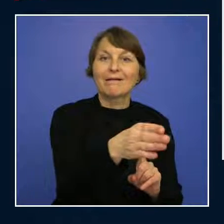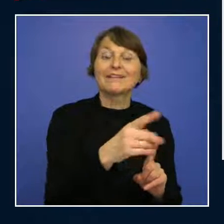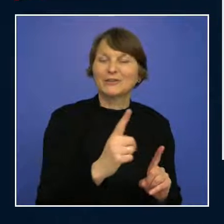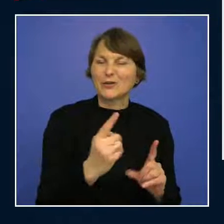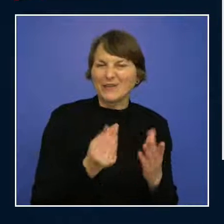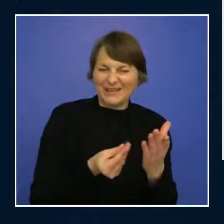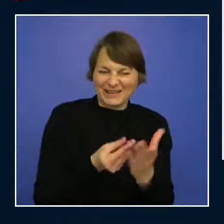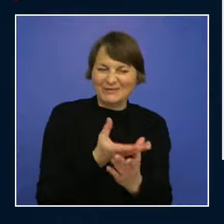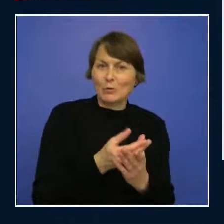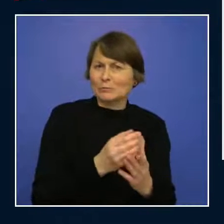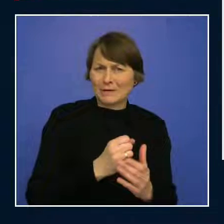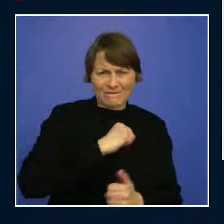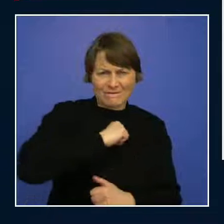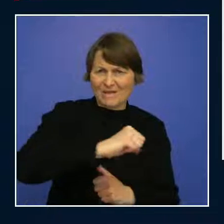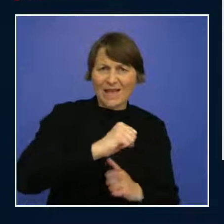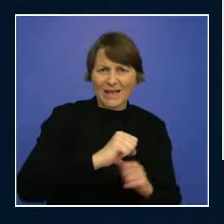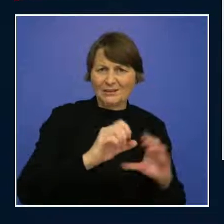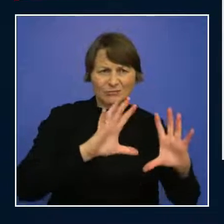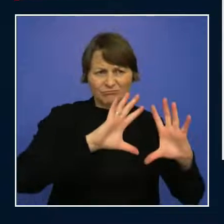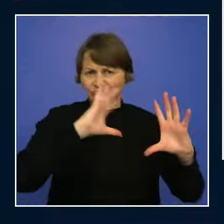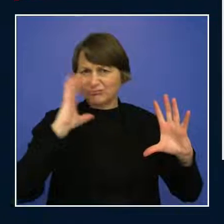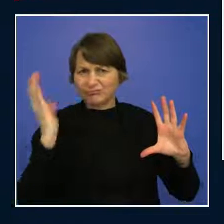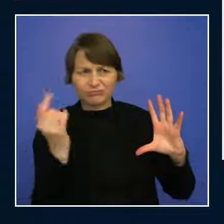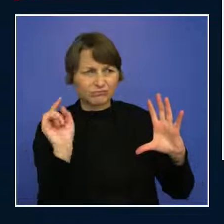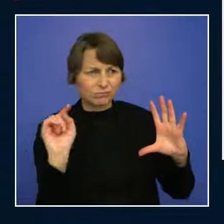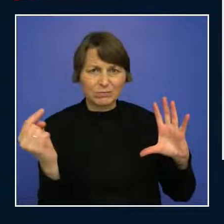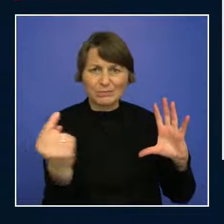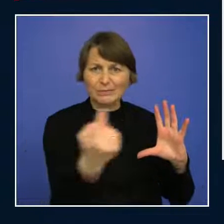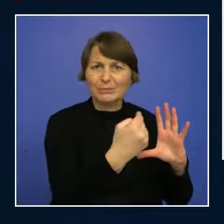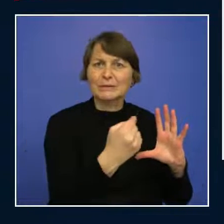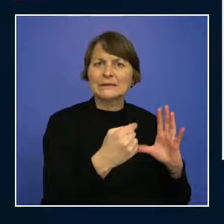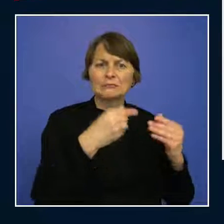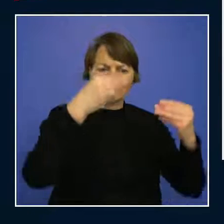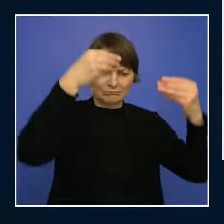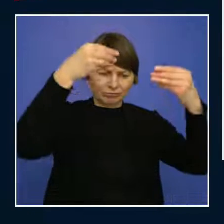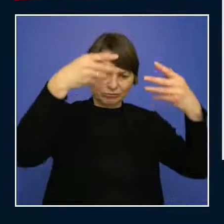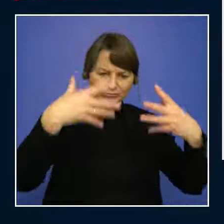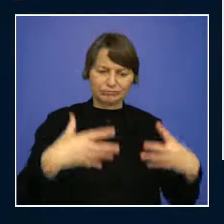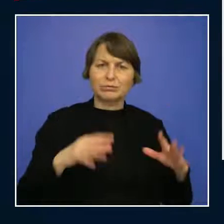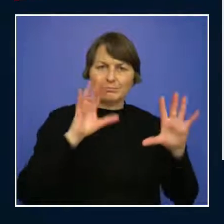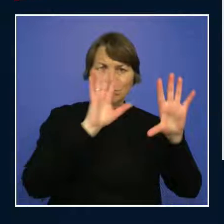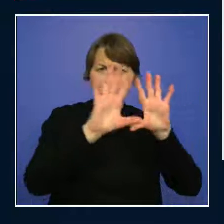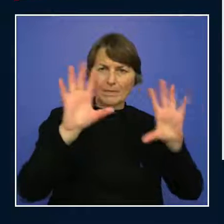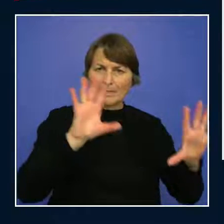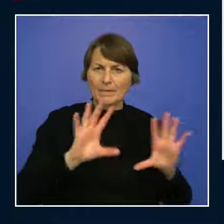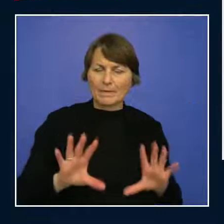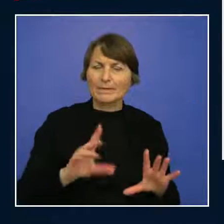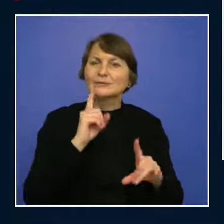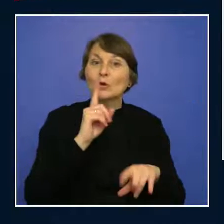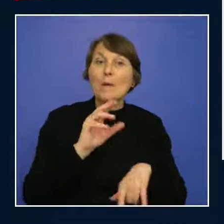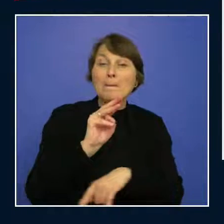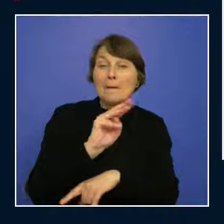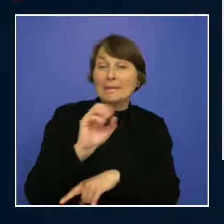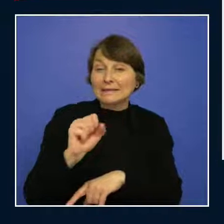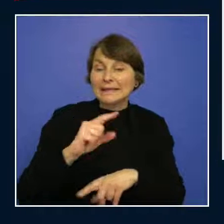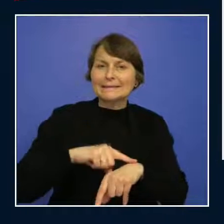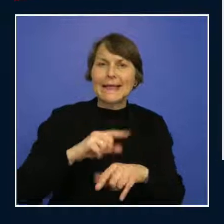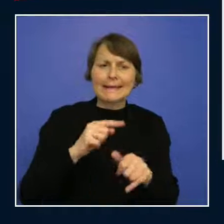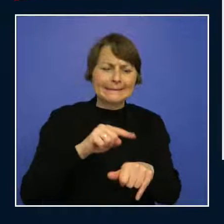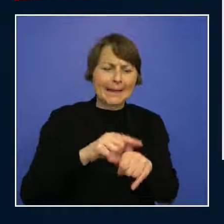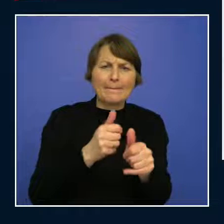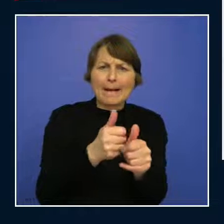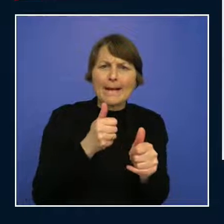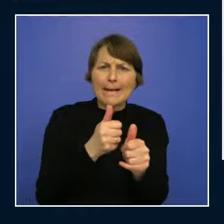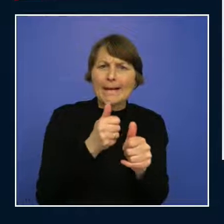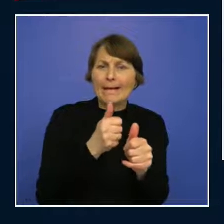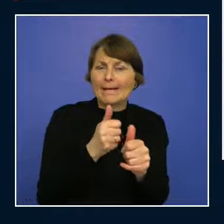fairly fast across the board if we ignore Virginia. The milliseconds and the latency there is actually quite quick and quite responsive